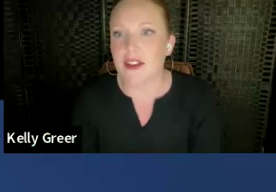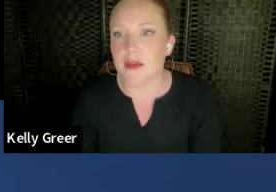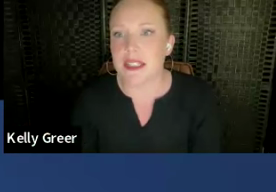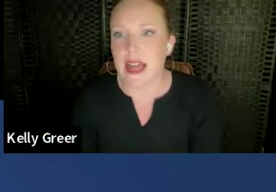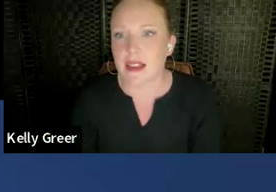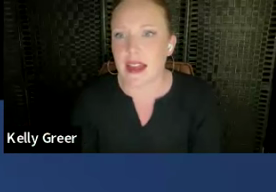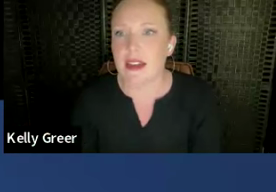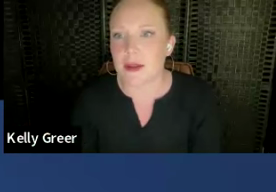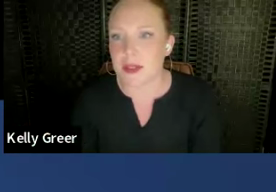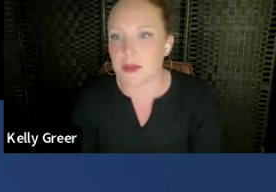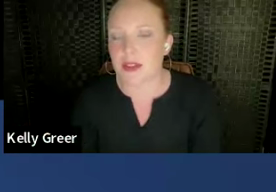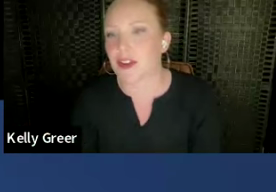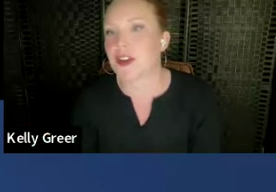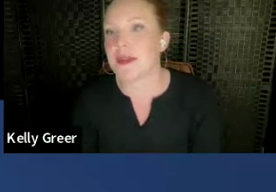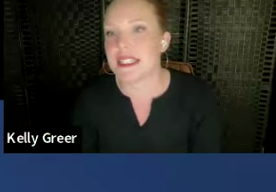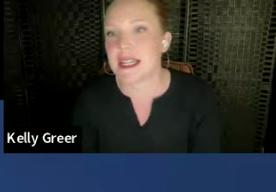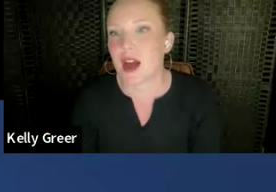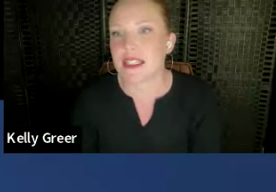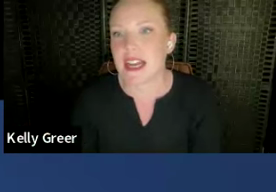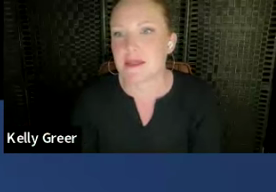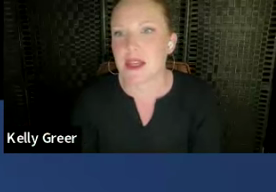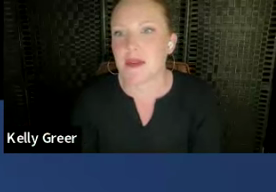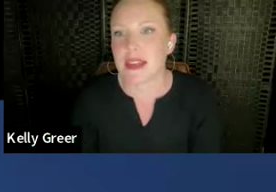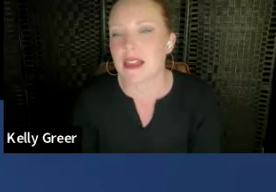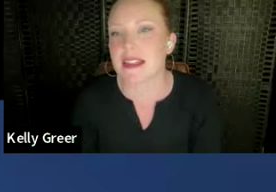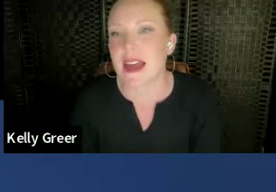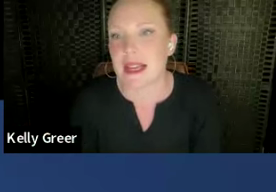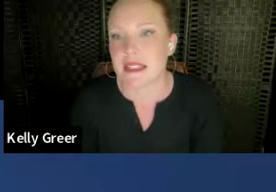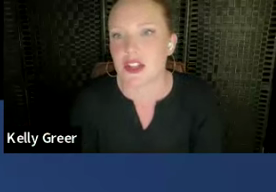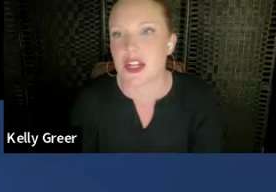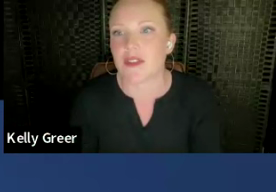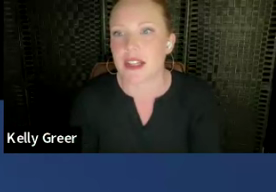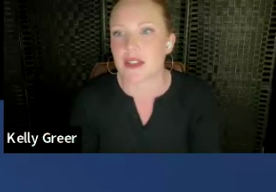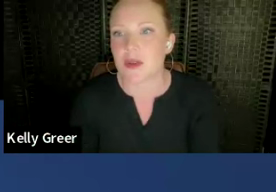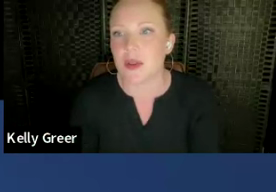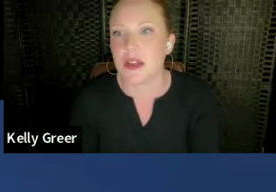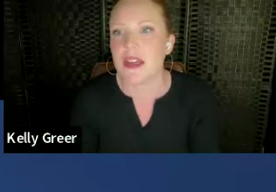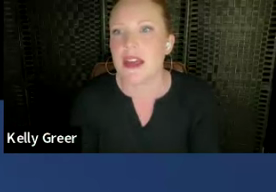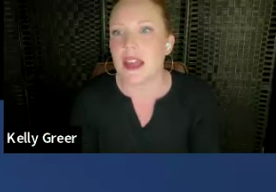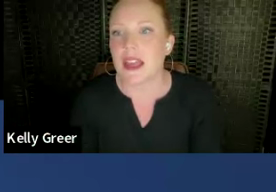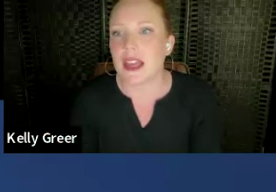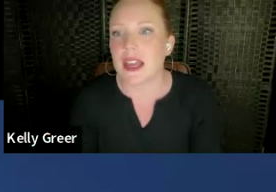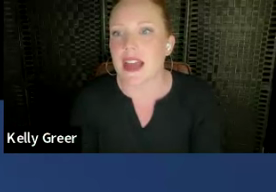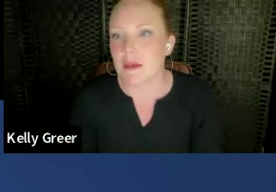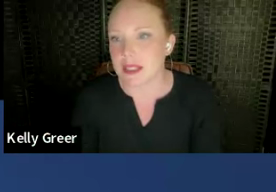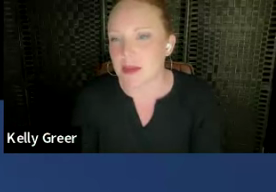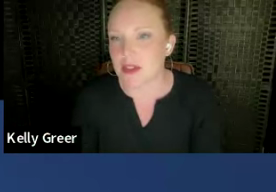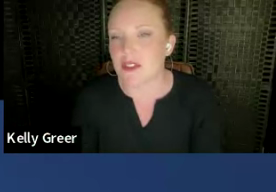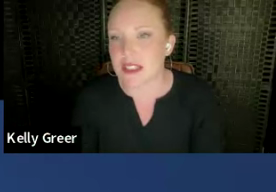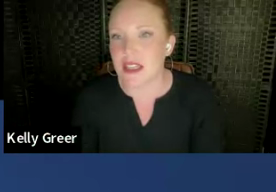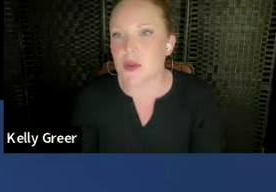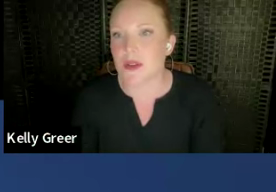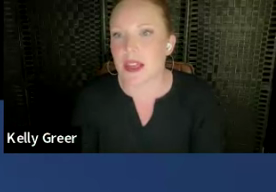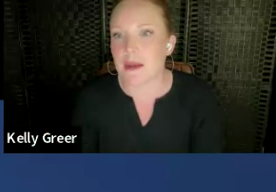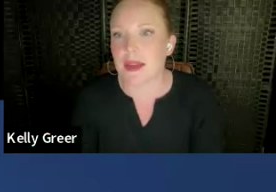in life, I went to Gallaudet. The recruitment team contacted me with Gallaudet my senior year of high school. And I was